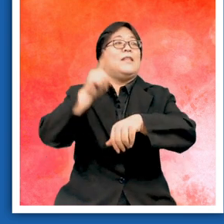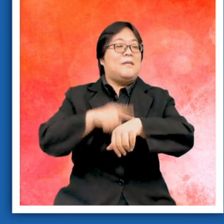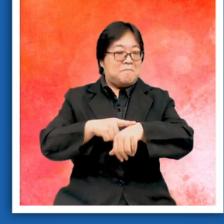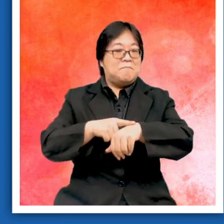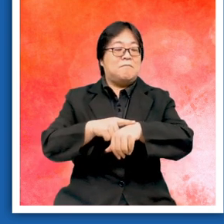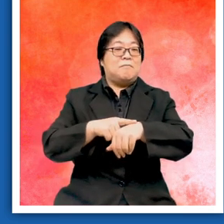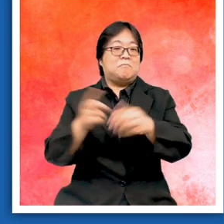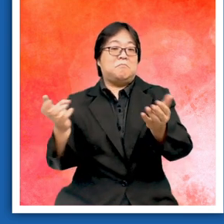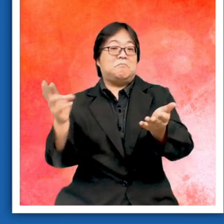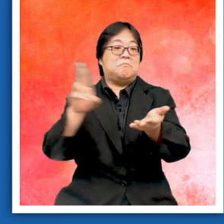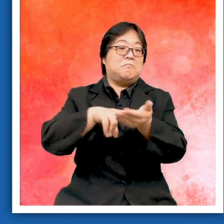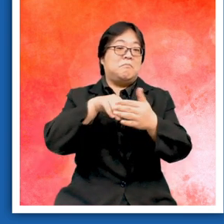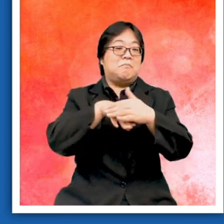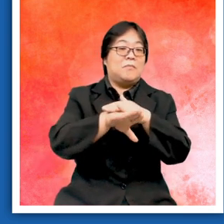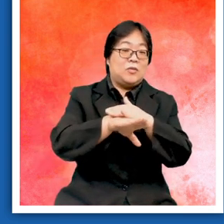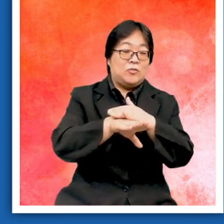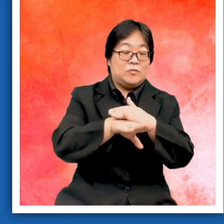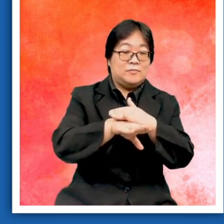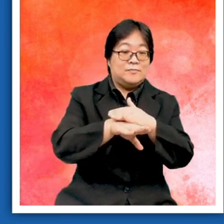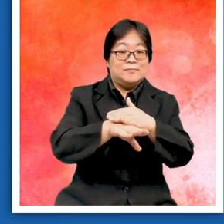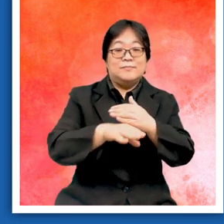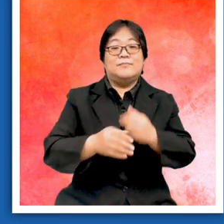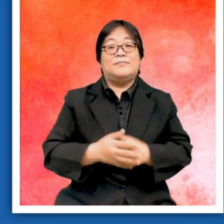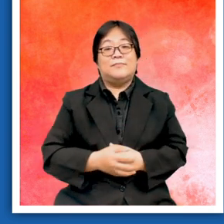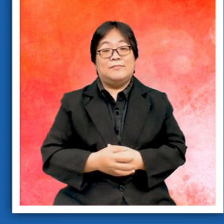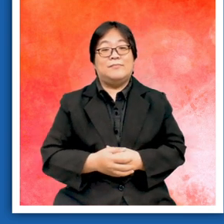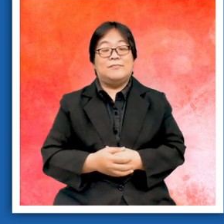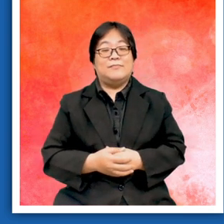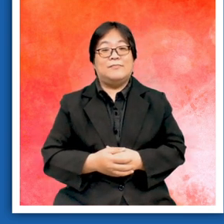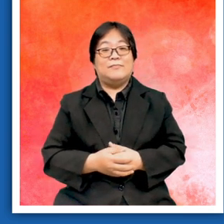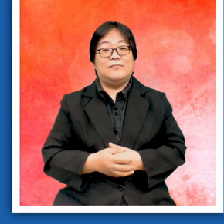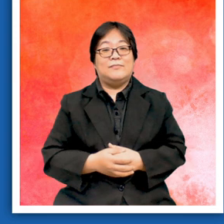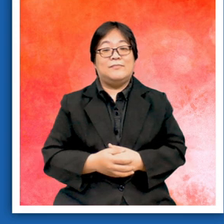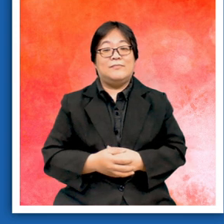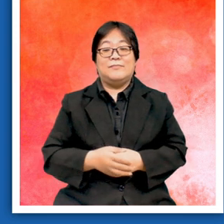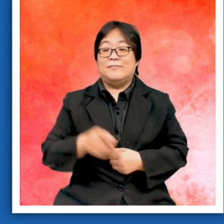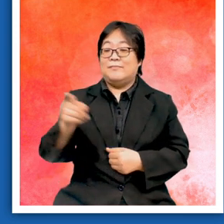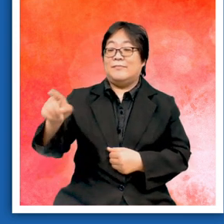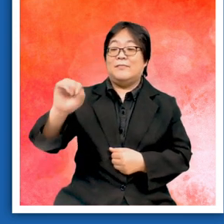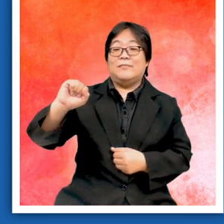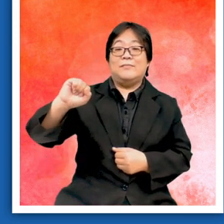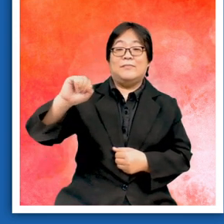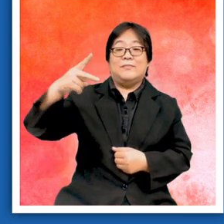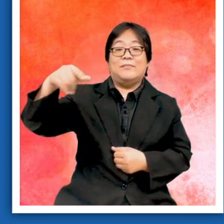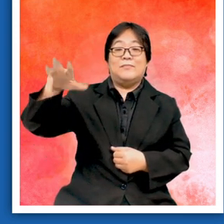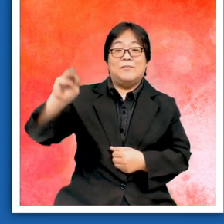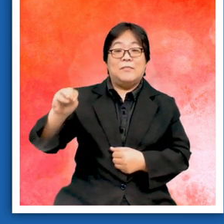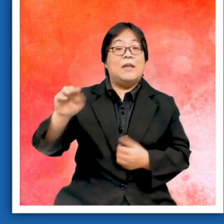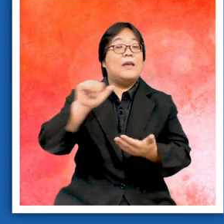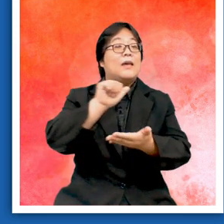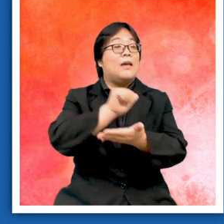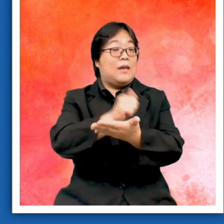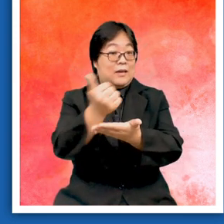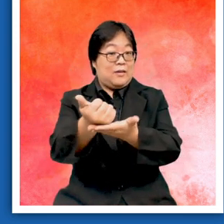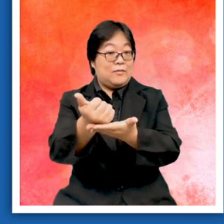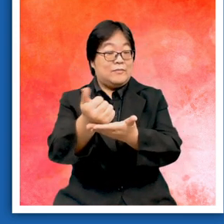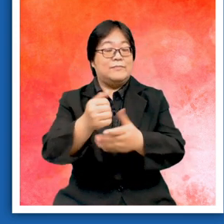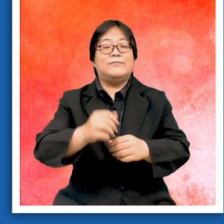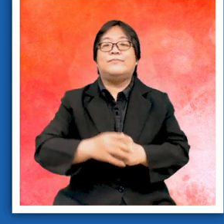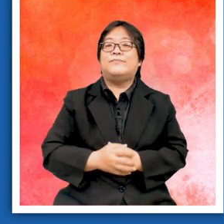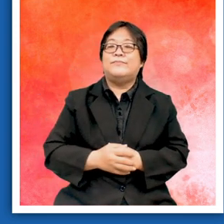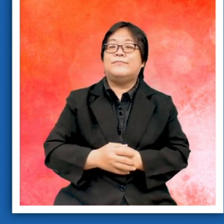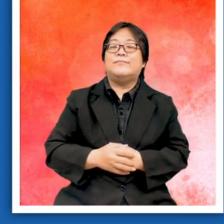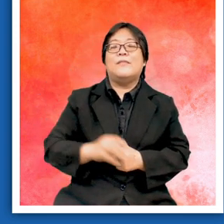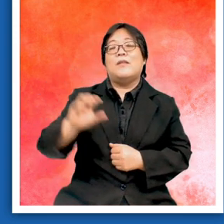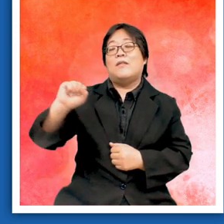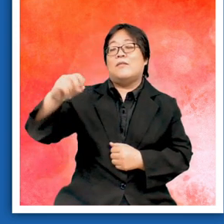or logged in for the first time to the Spectrum account. So your